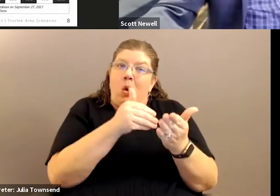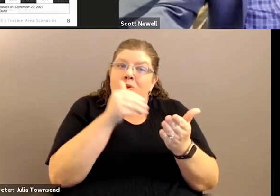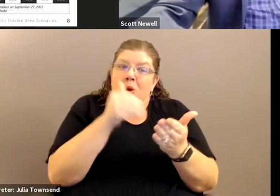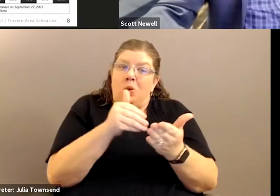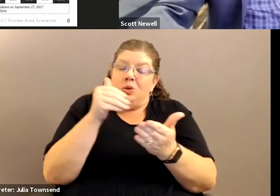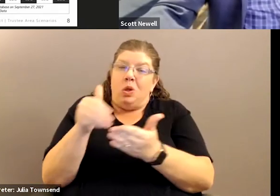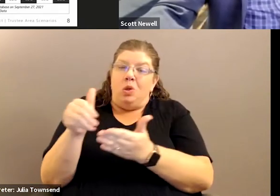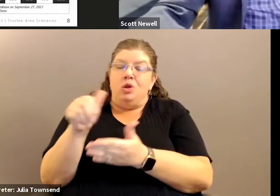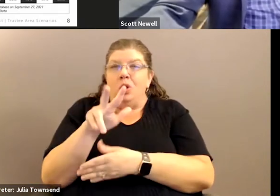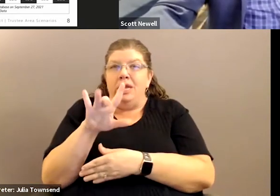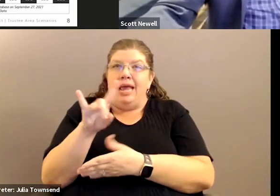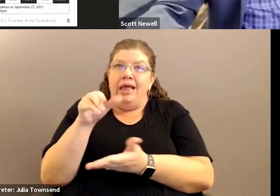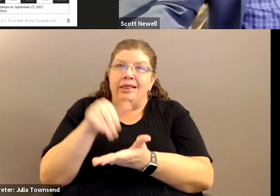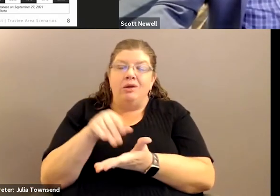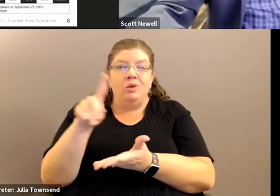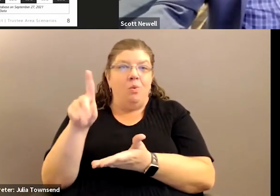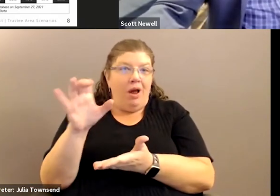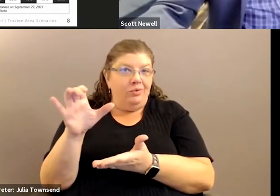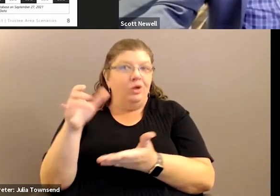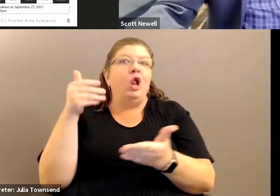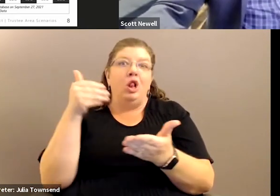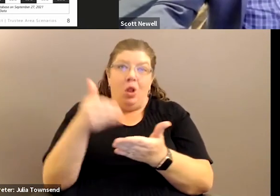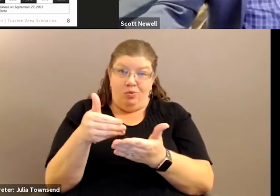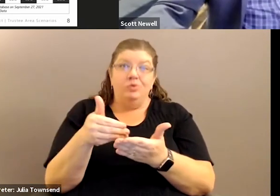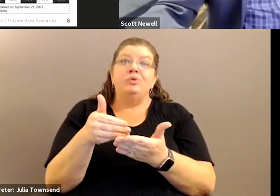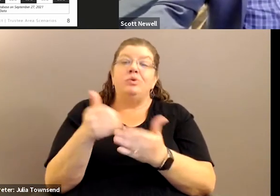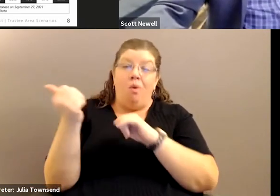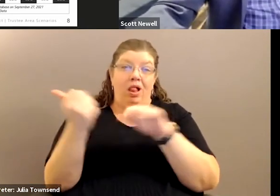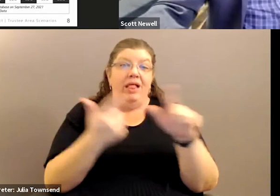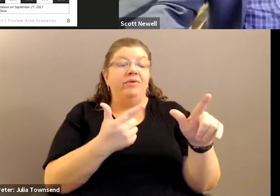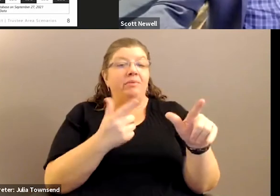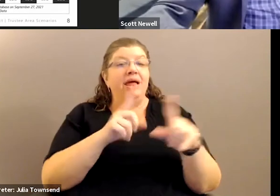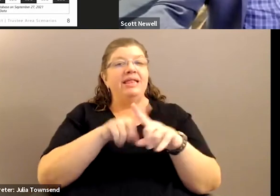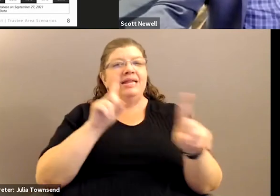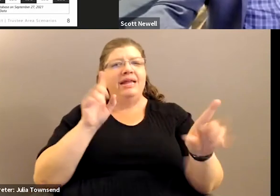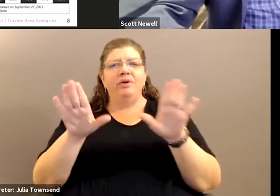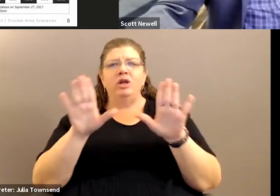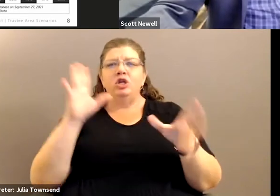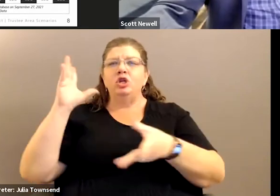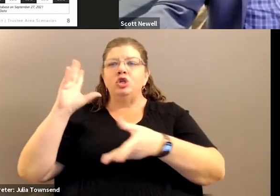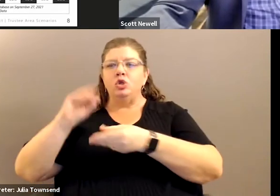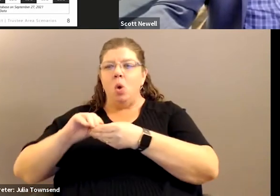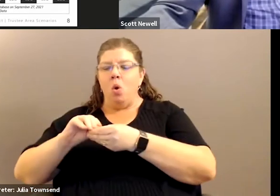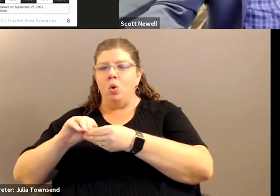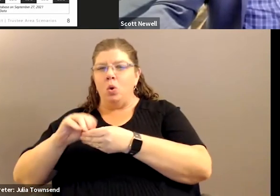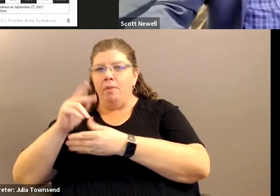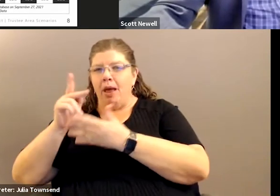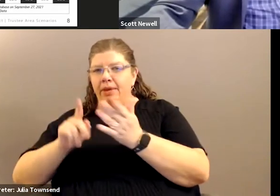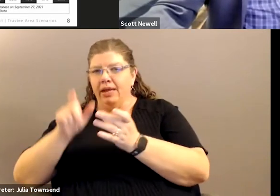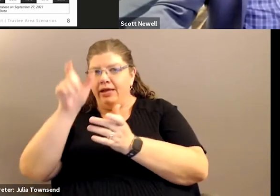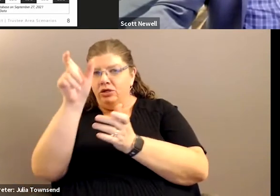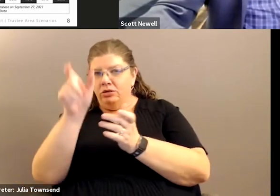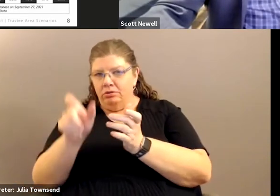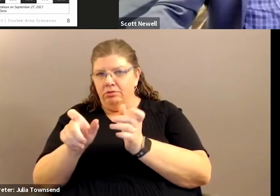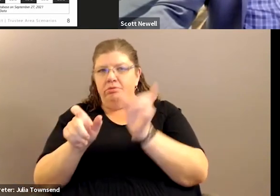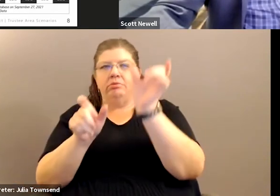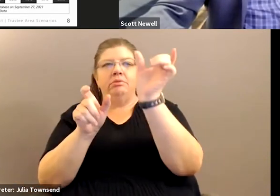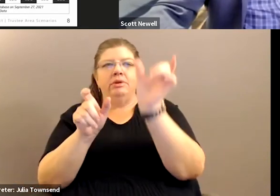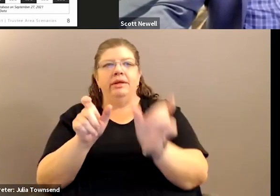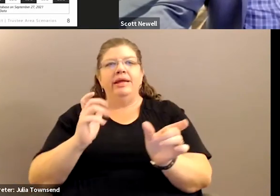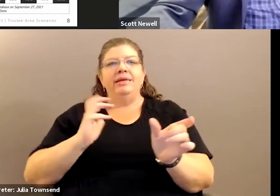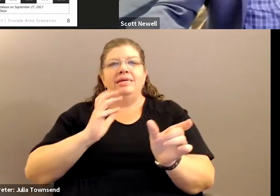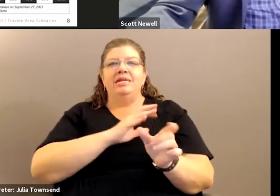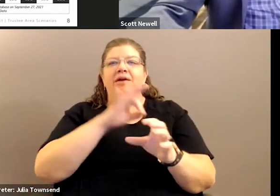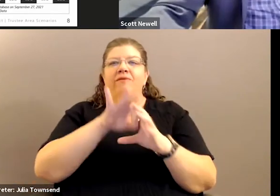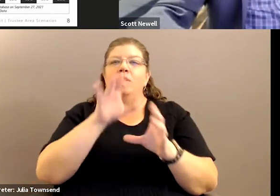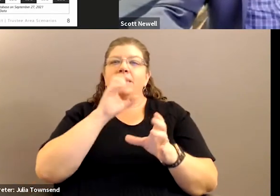000 1 okay and the difference between the two we've got total population here and then we've got the citizen voting